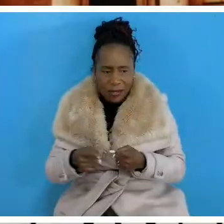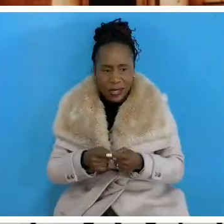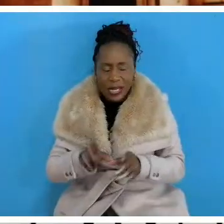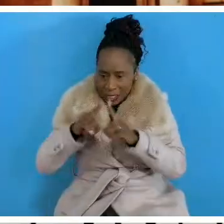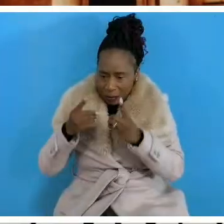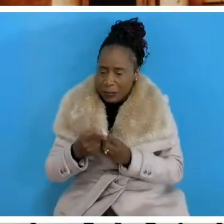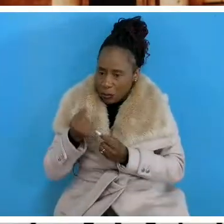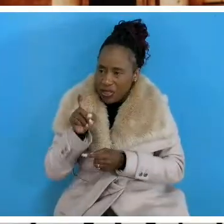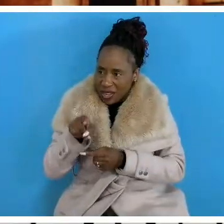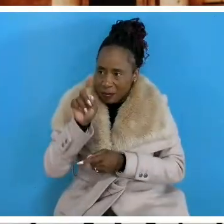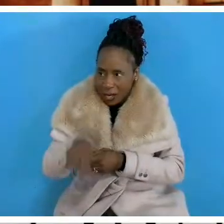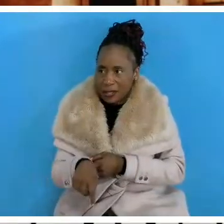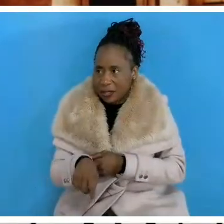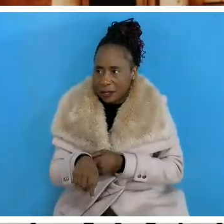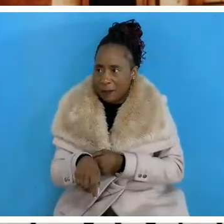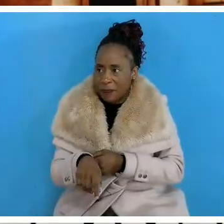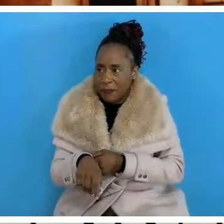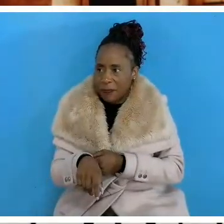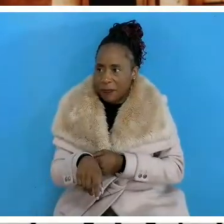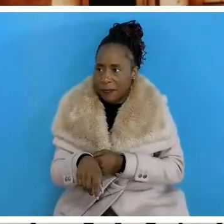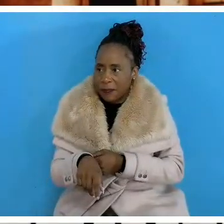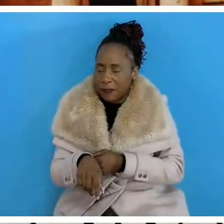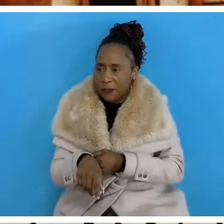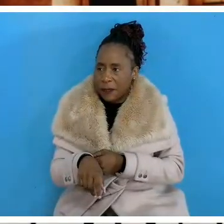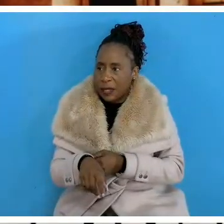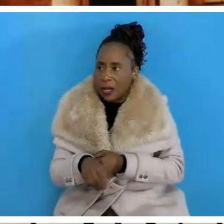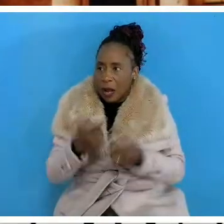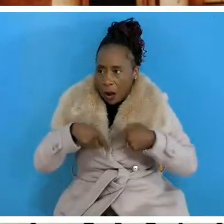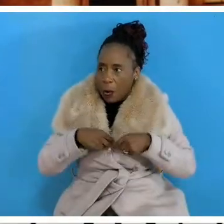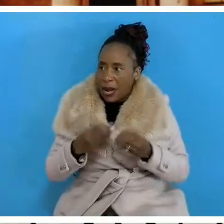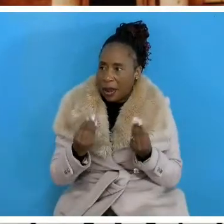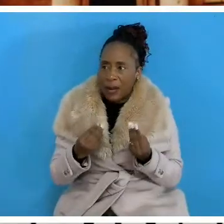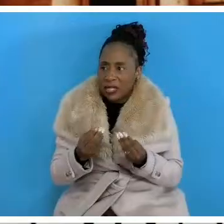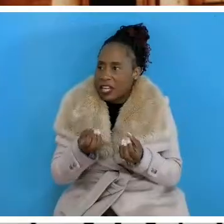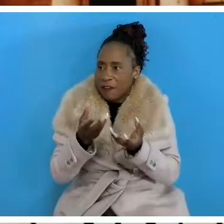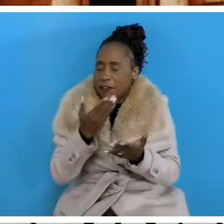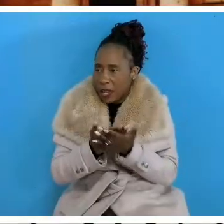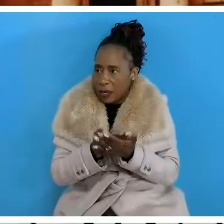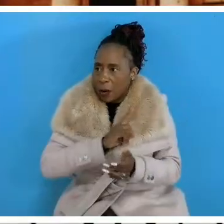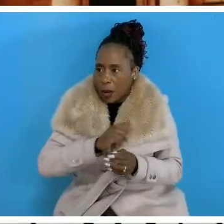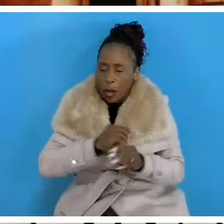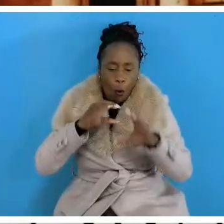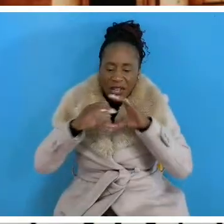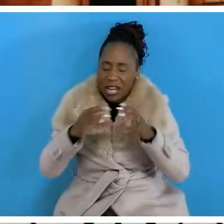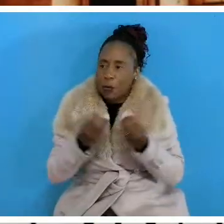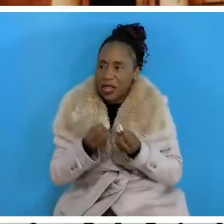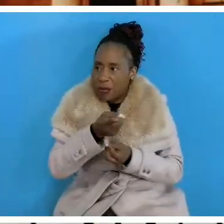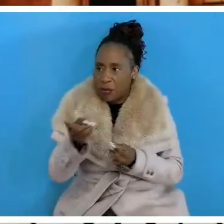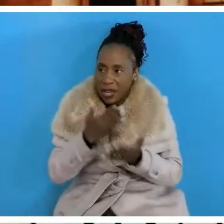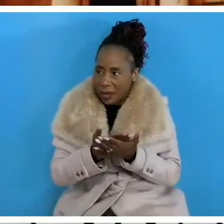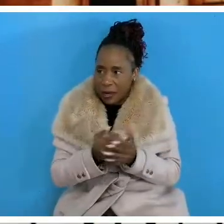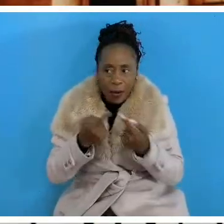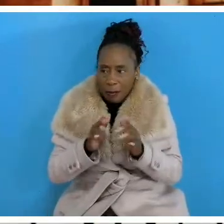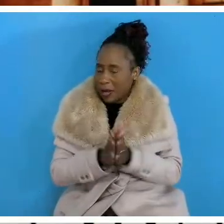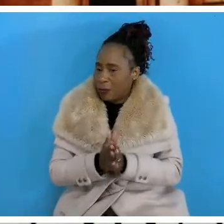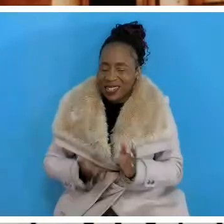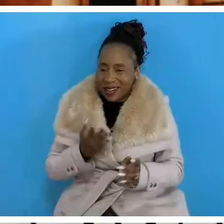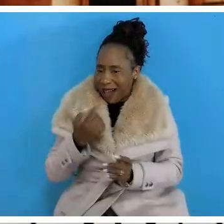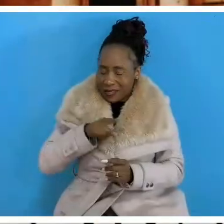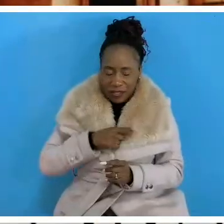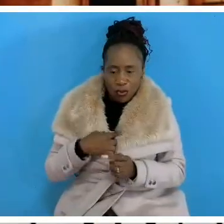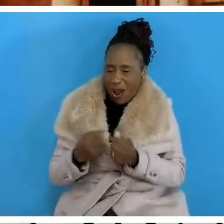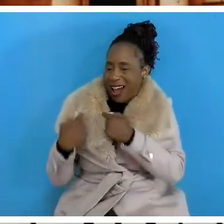do that. So we can give you our numbers because we want to communicate with you, but not for you to hold us accountable for the